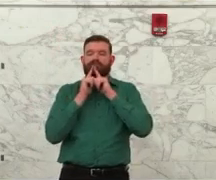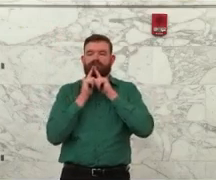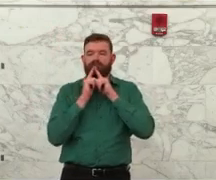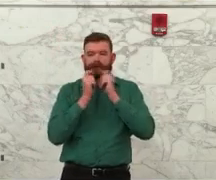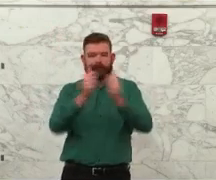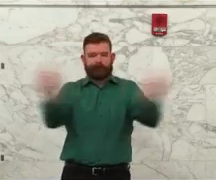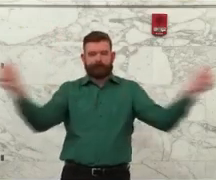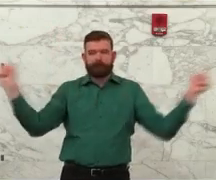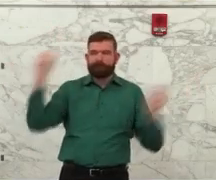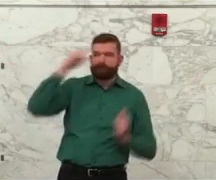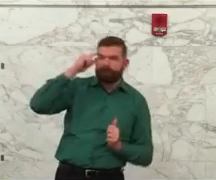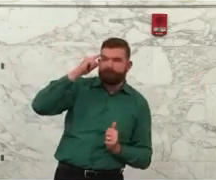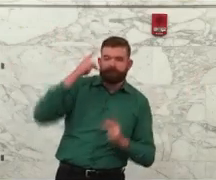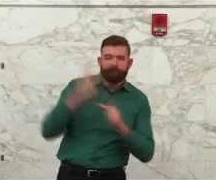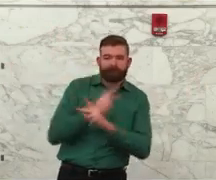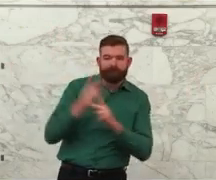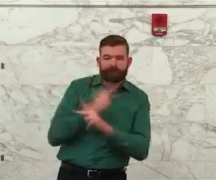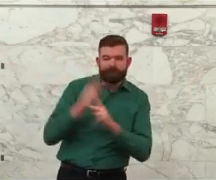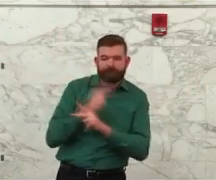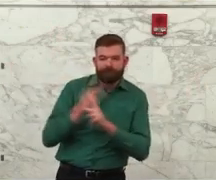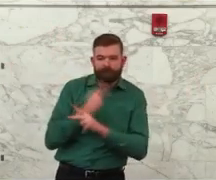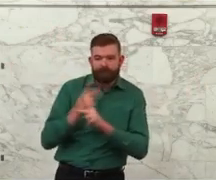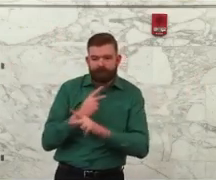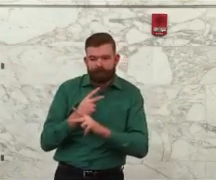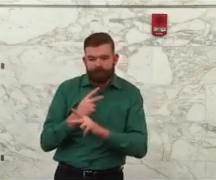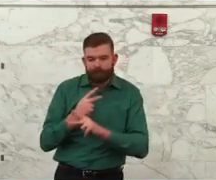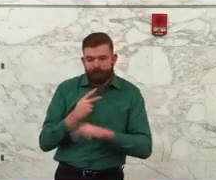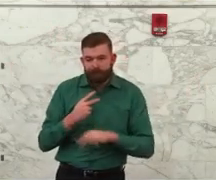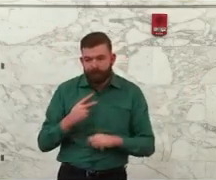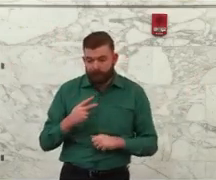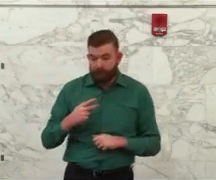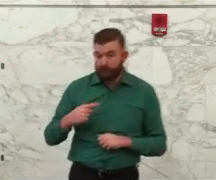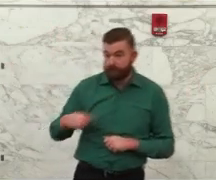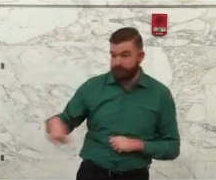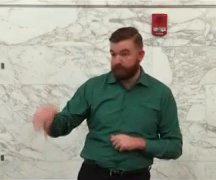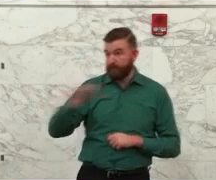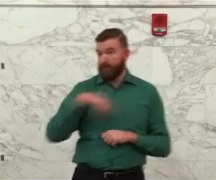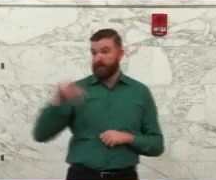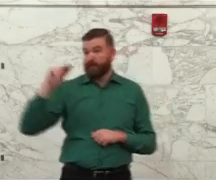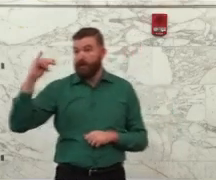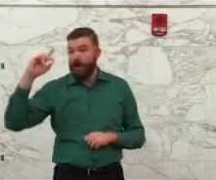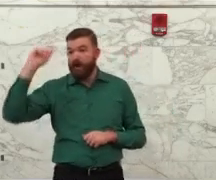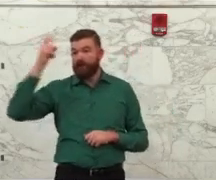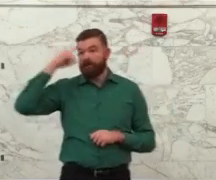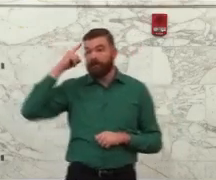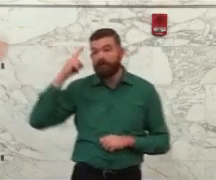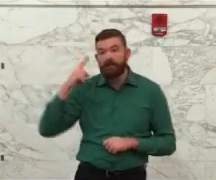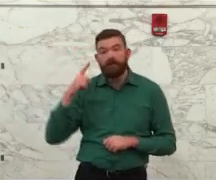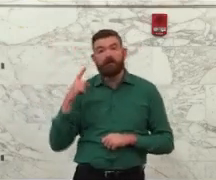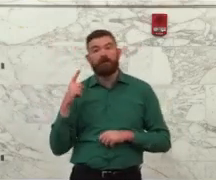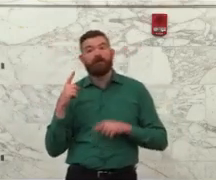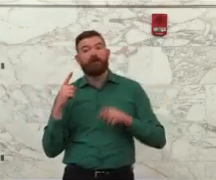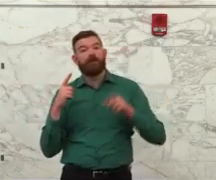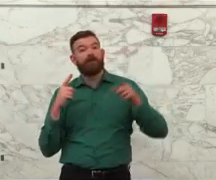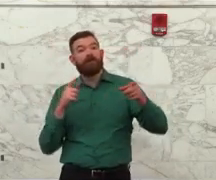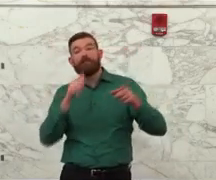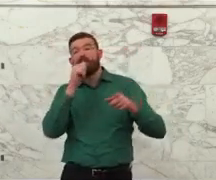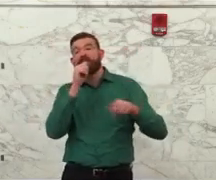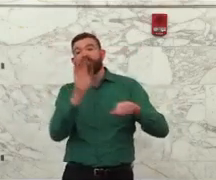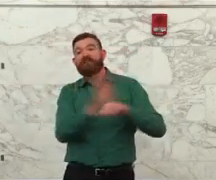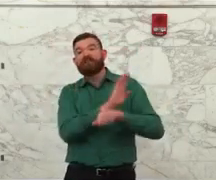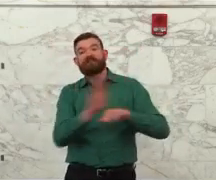the state. I mentioned last weekend, I think, we can't expect the private sector to behave in a certain way that we're not prepared